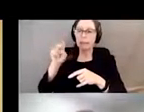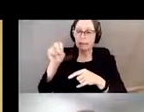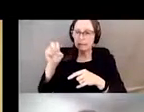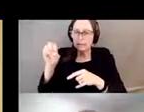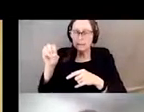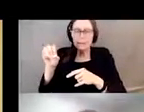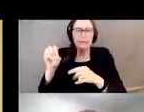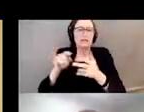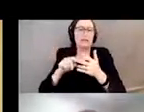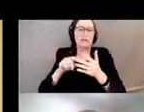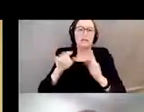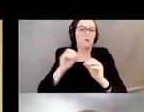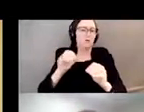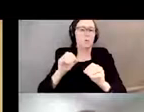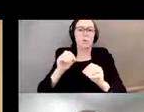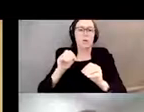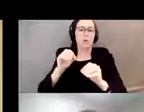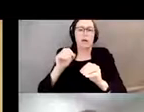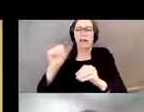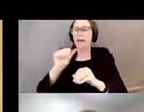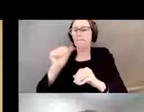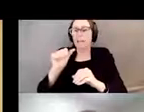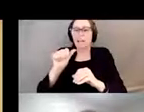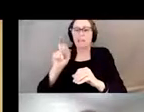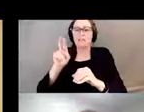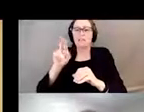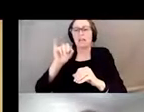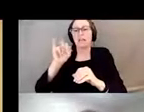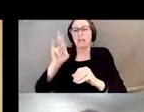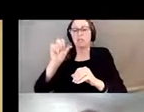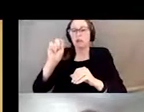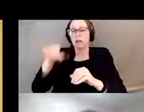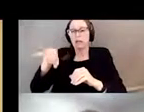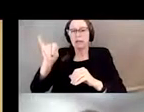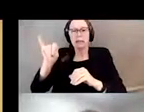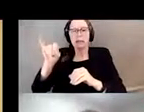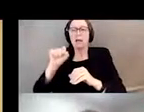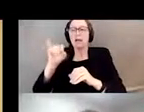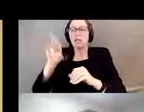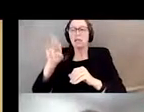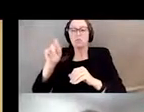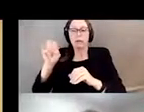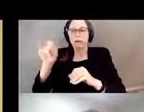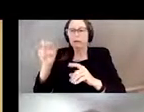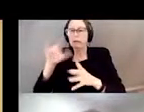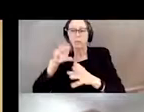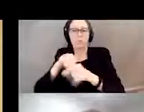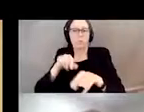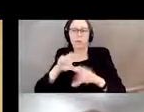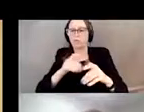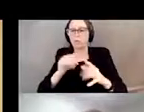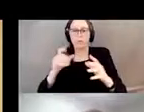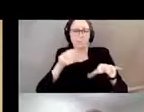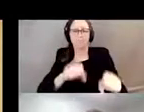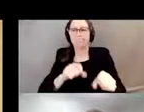there are no Iraqis, there are no Iranians who are part of these terror attacks. Okay.